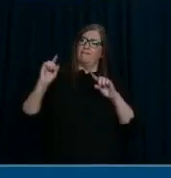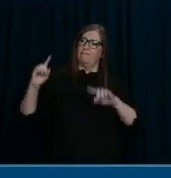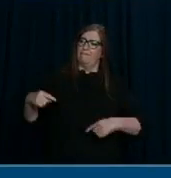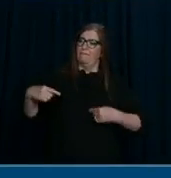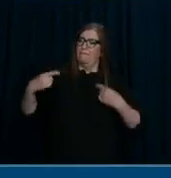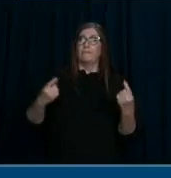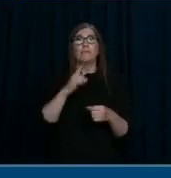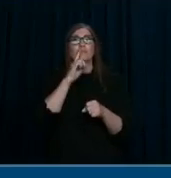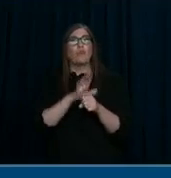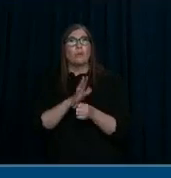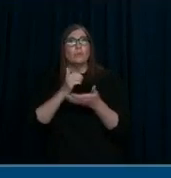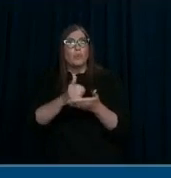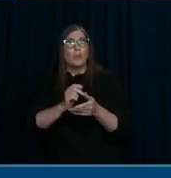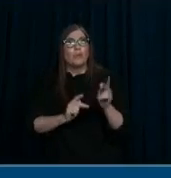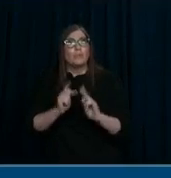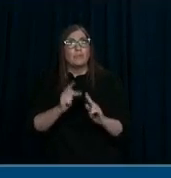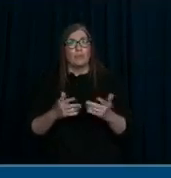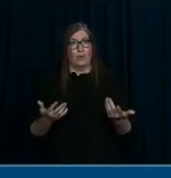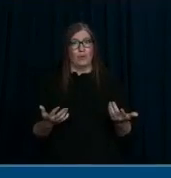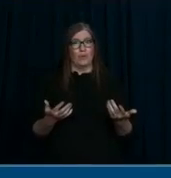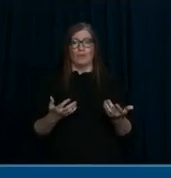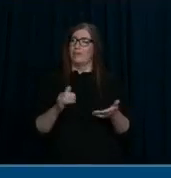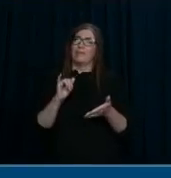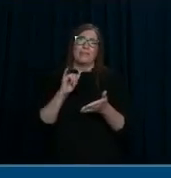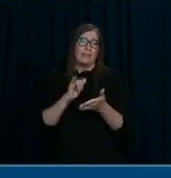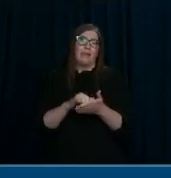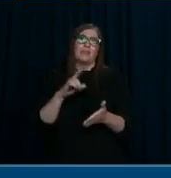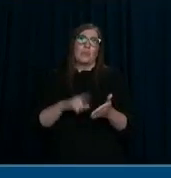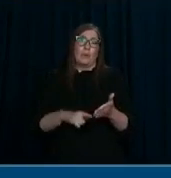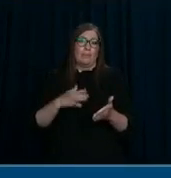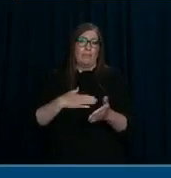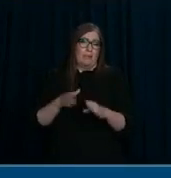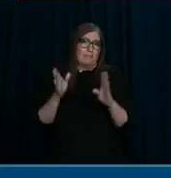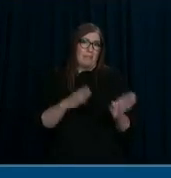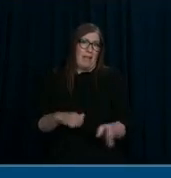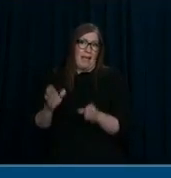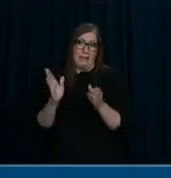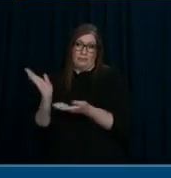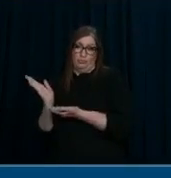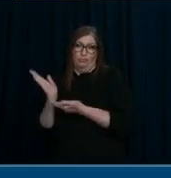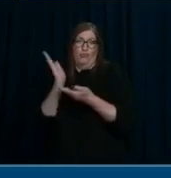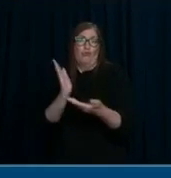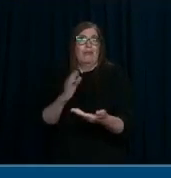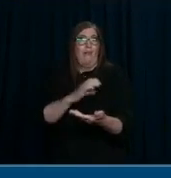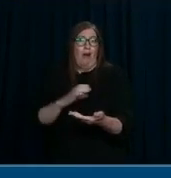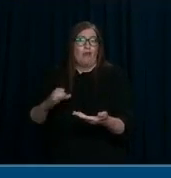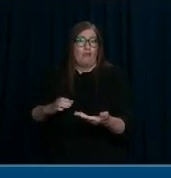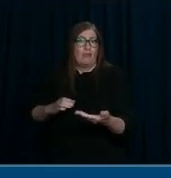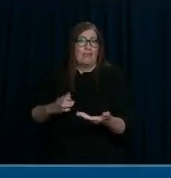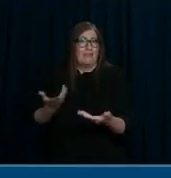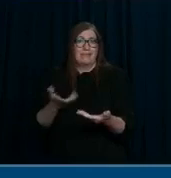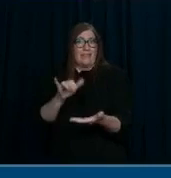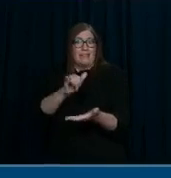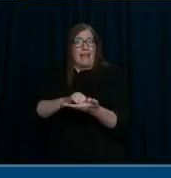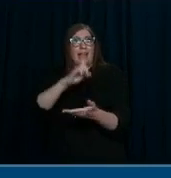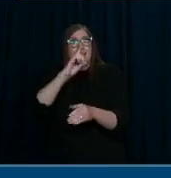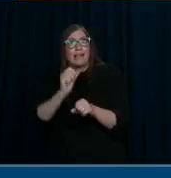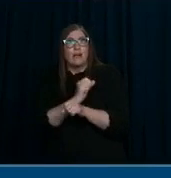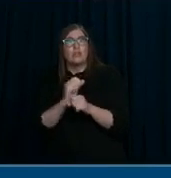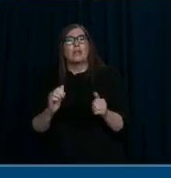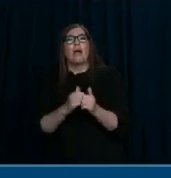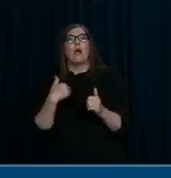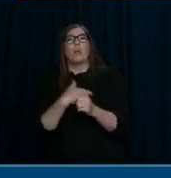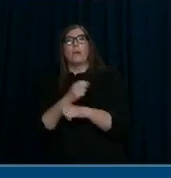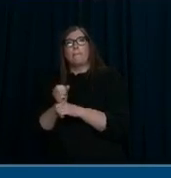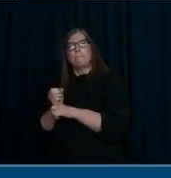dedicated to helping people. That's what I plan to bring to Congress. That is actually how we